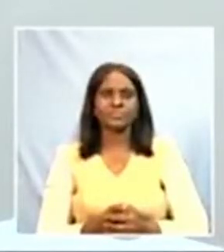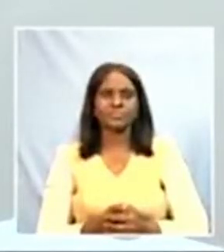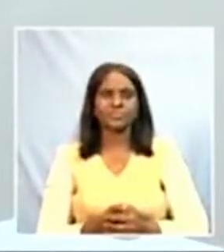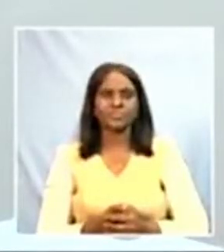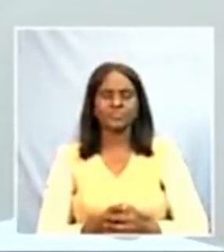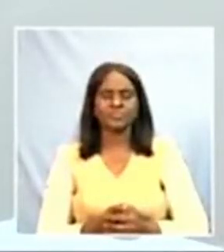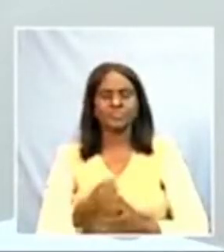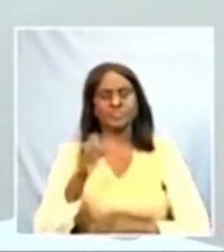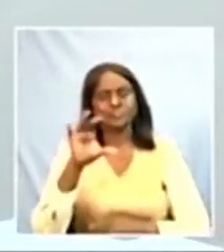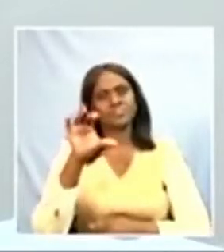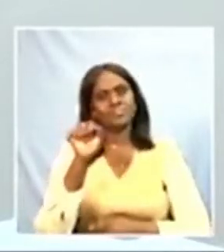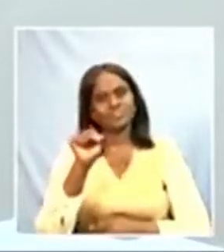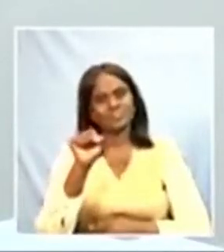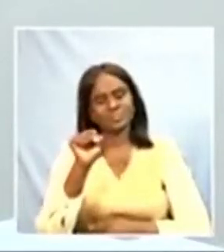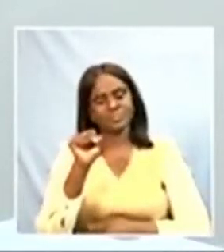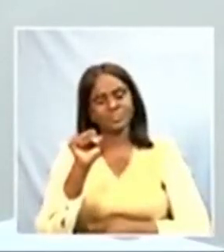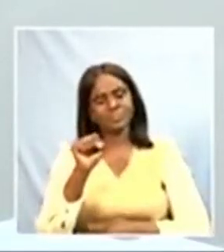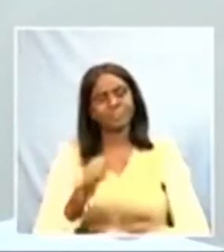Council Secretary.